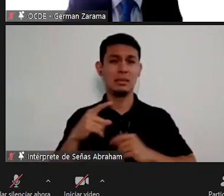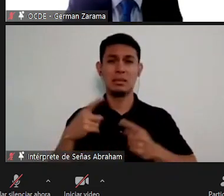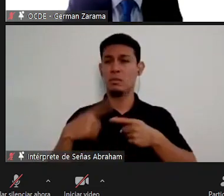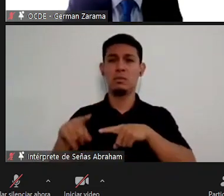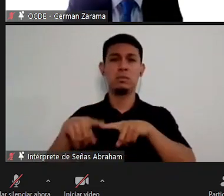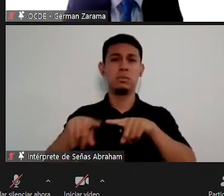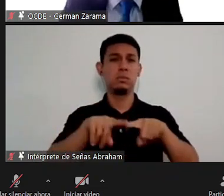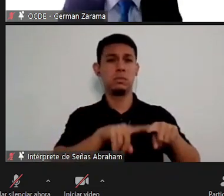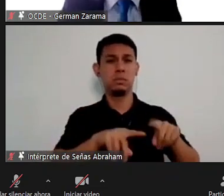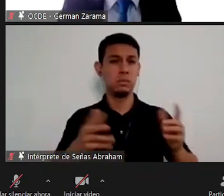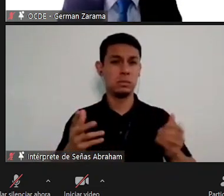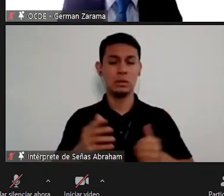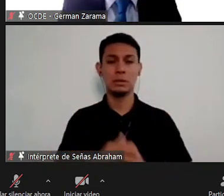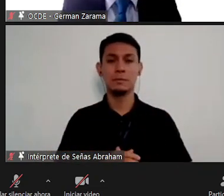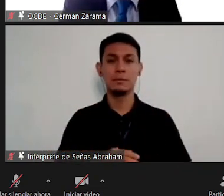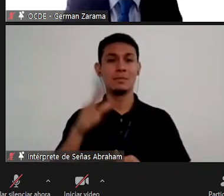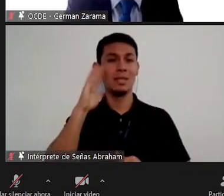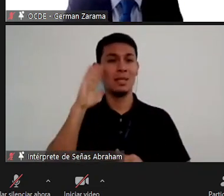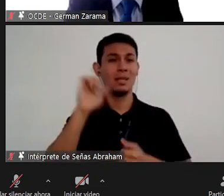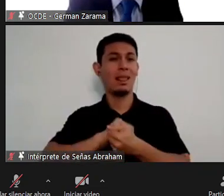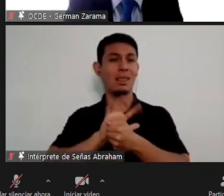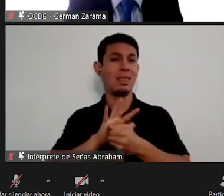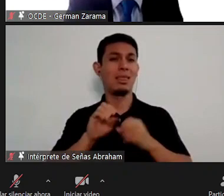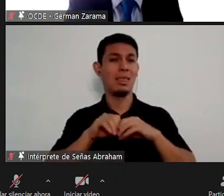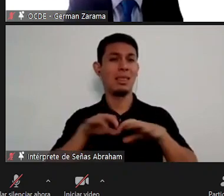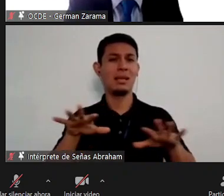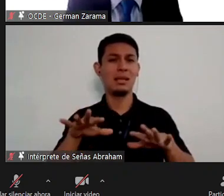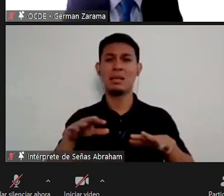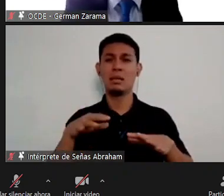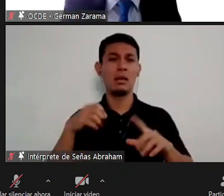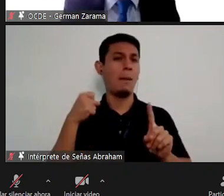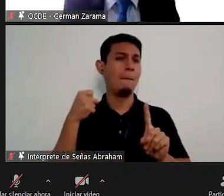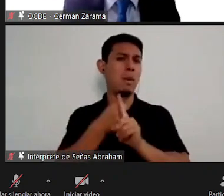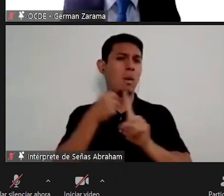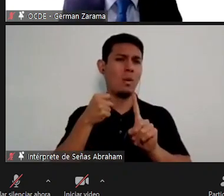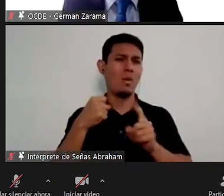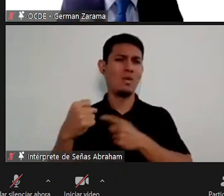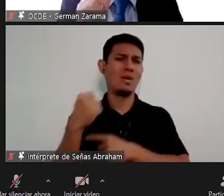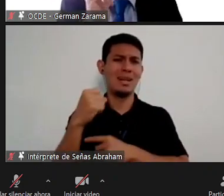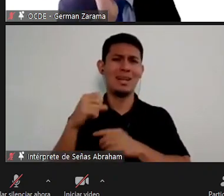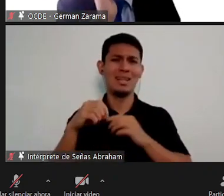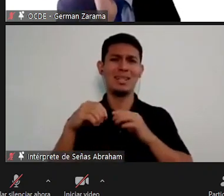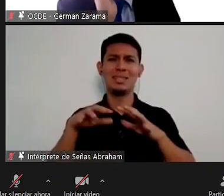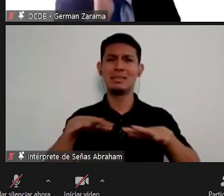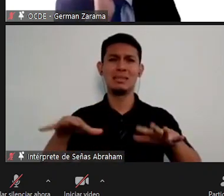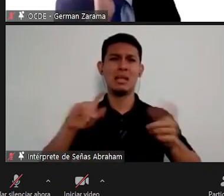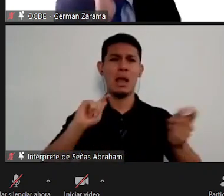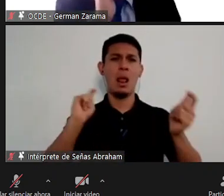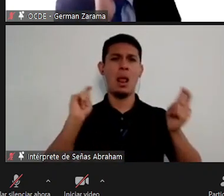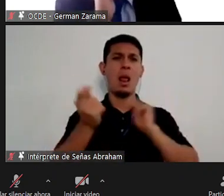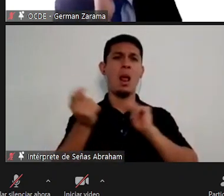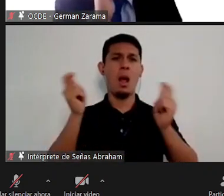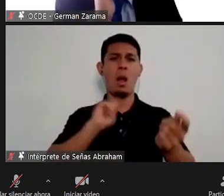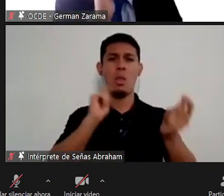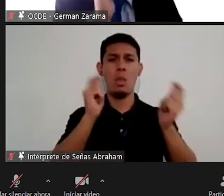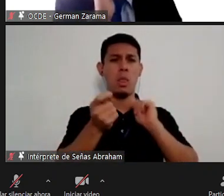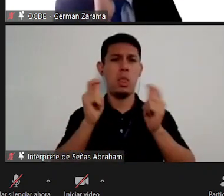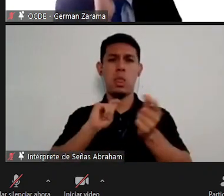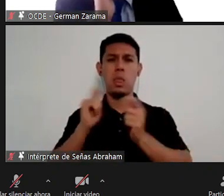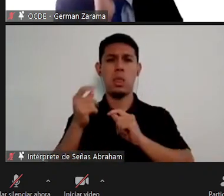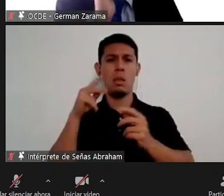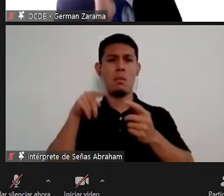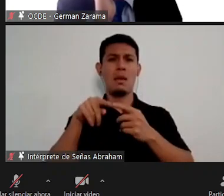complex we have many different agents as you know kovi 19 has generated social environmental and